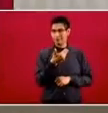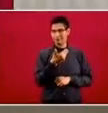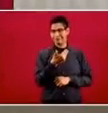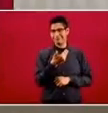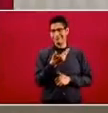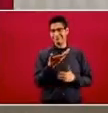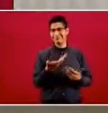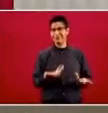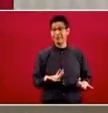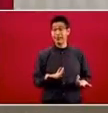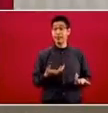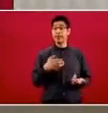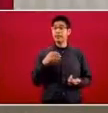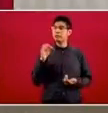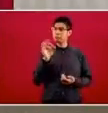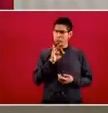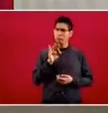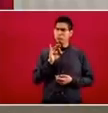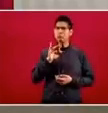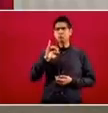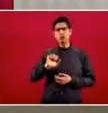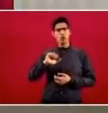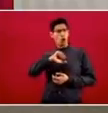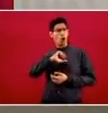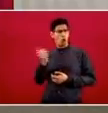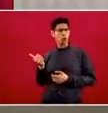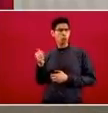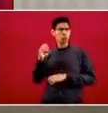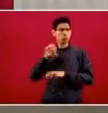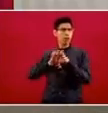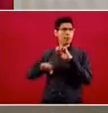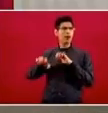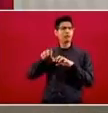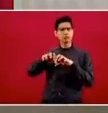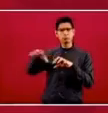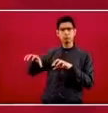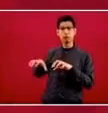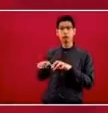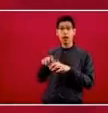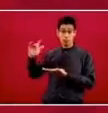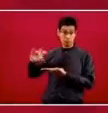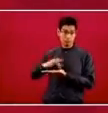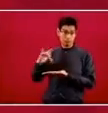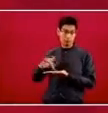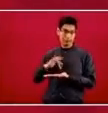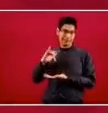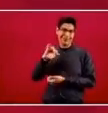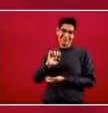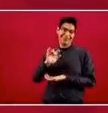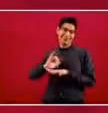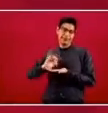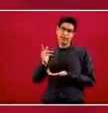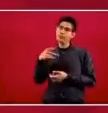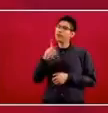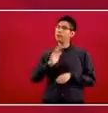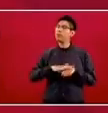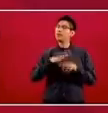and I would like to compliment all of the productive work and the productive efforts that have